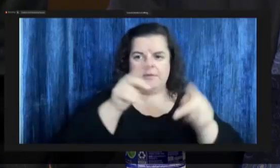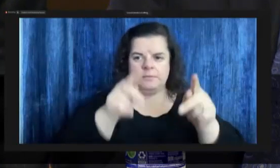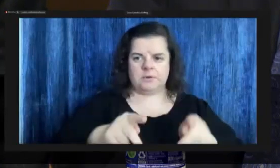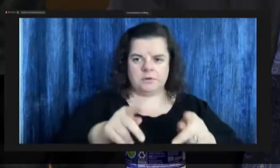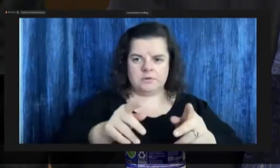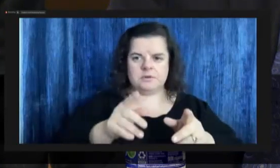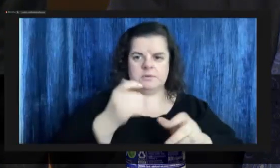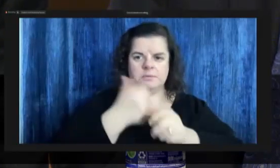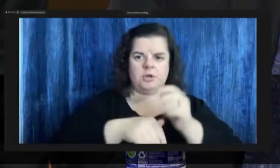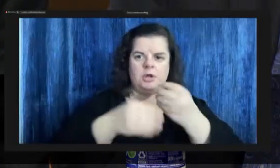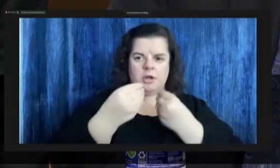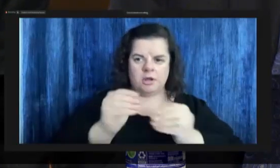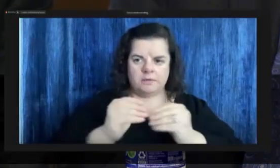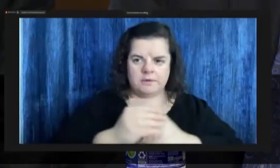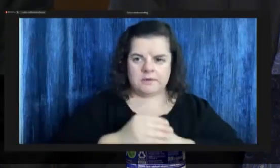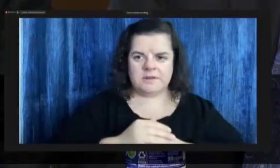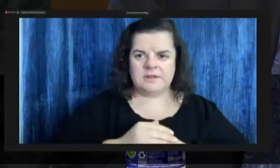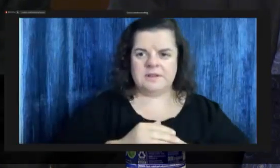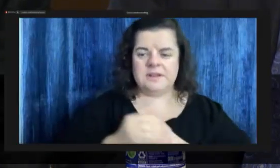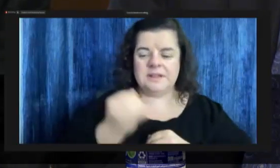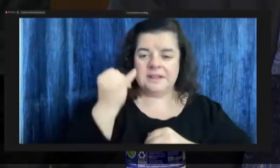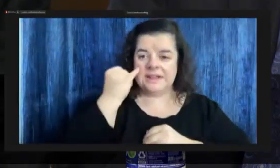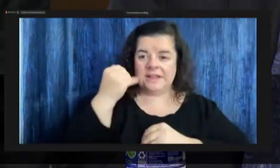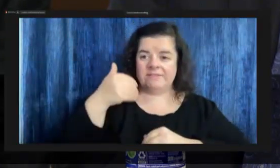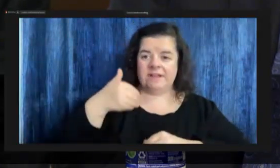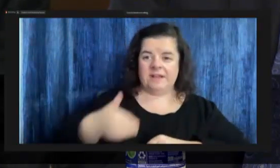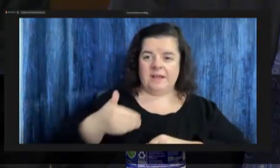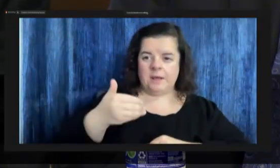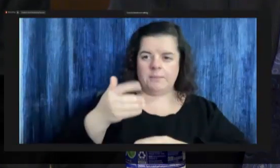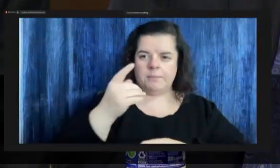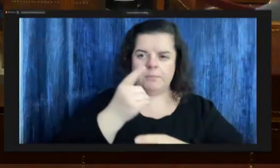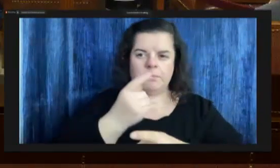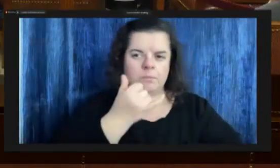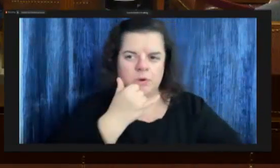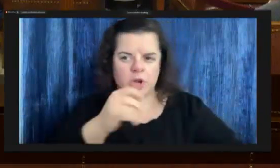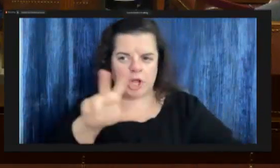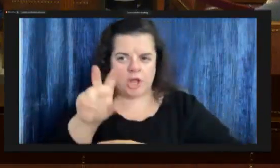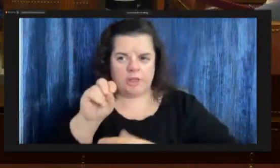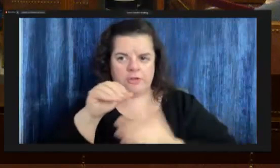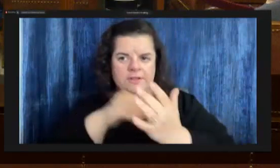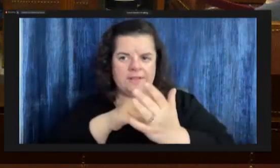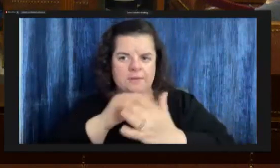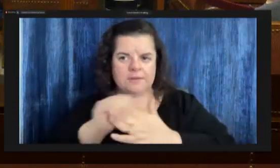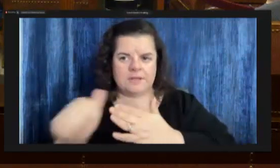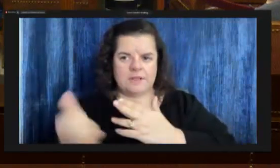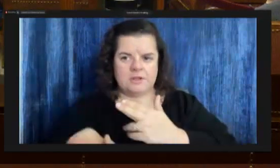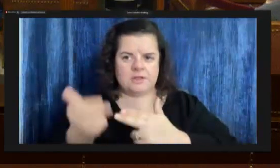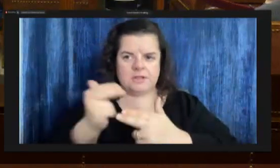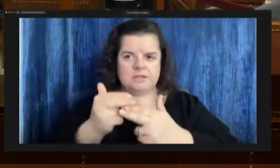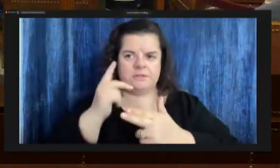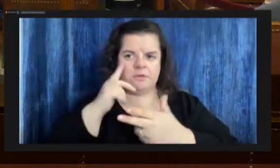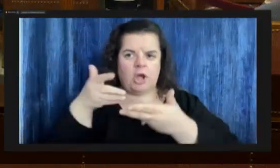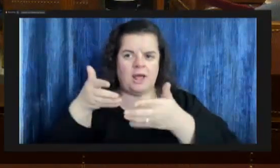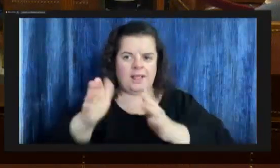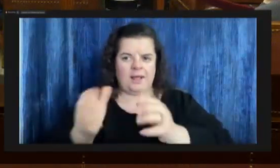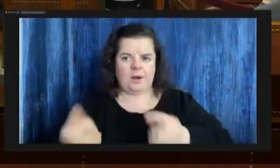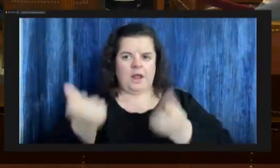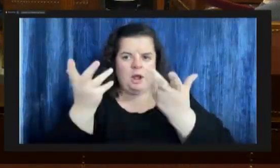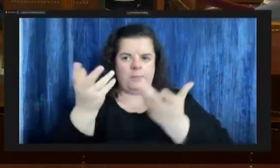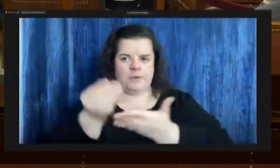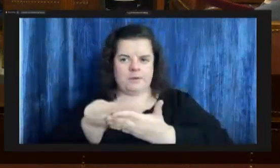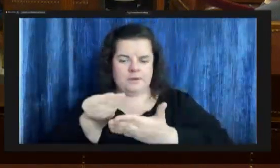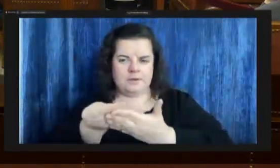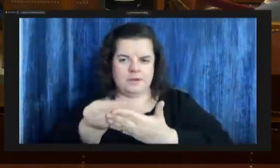office? Correct me if I'm wrong. Right? Correct me if I'm wrong, Budget Director. It's just a $30,000 increase to the allotment. To the each. To